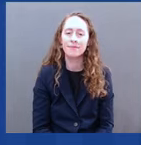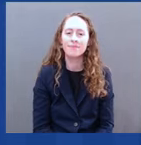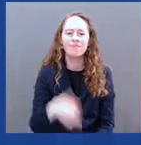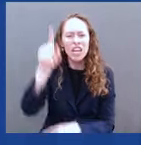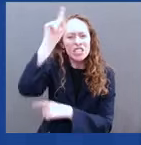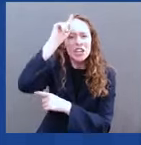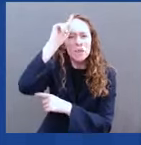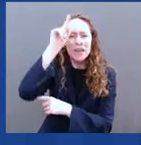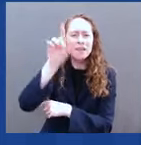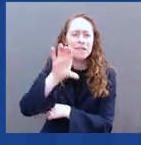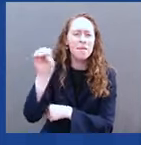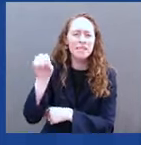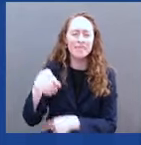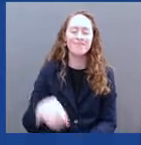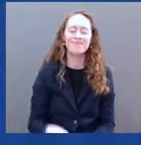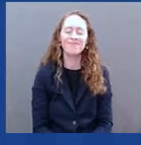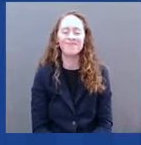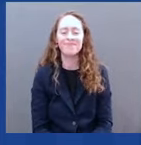Thanks, Mr. President.